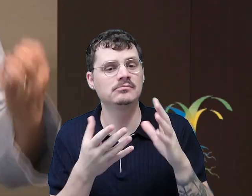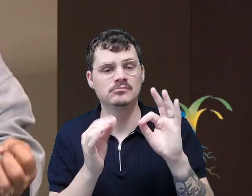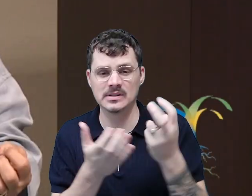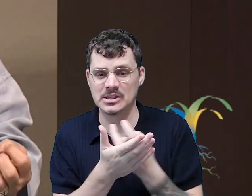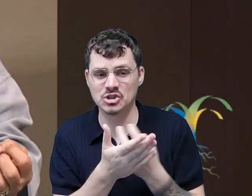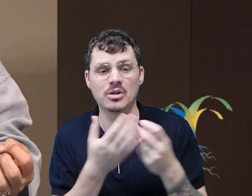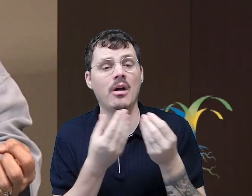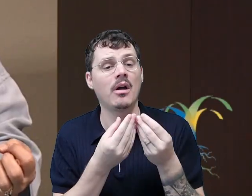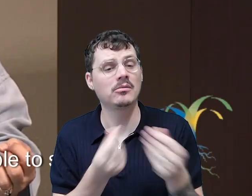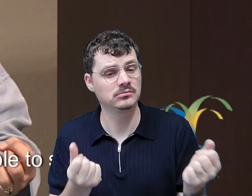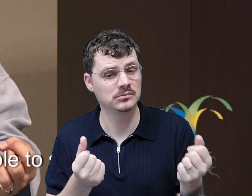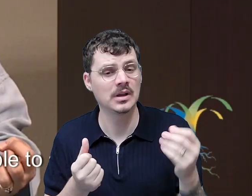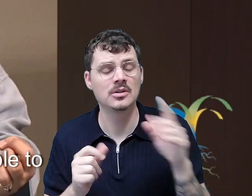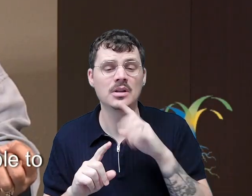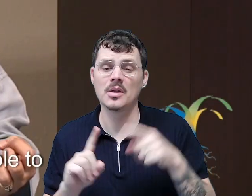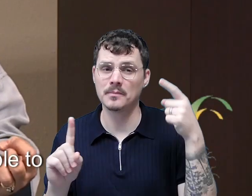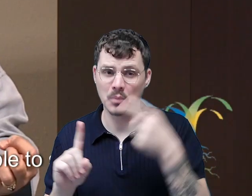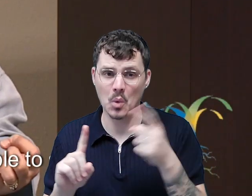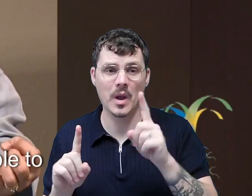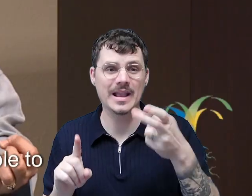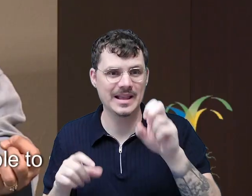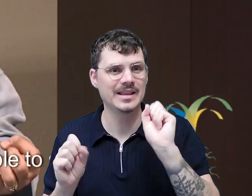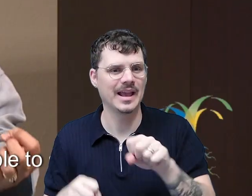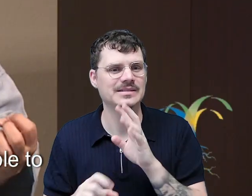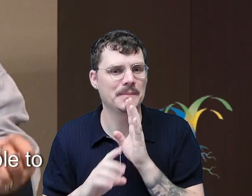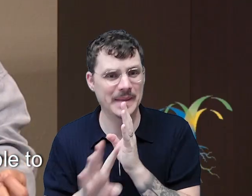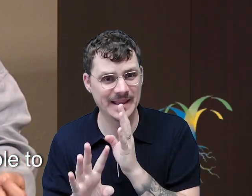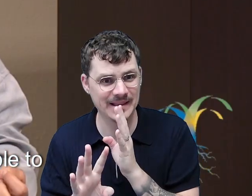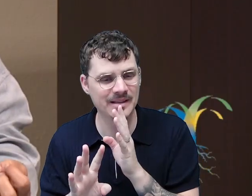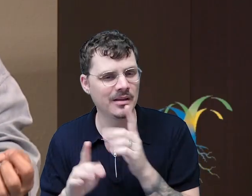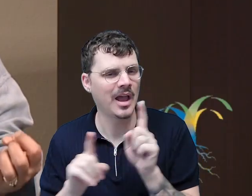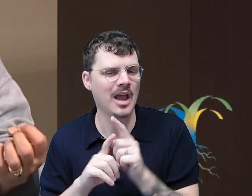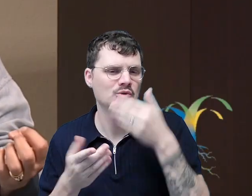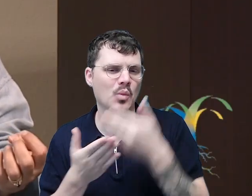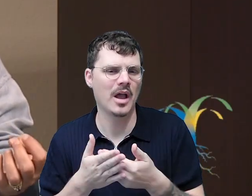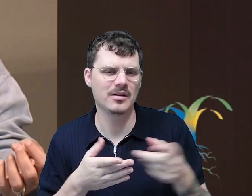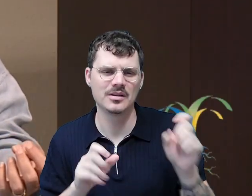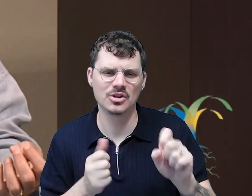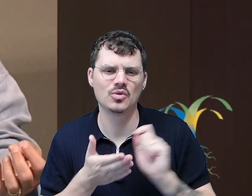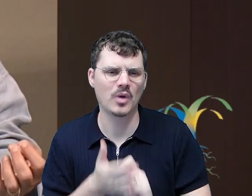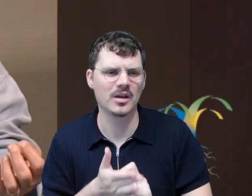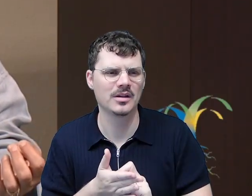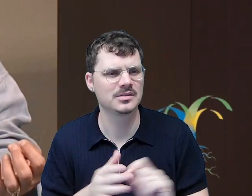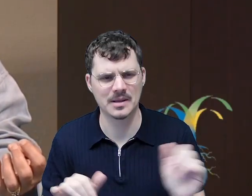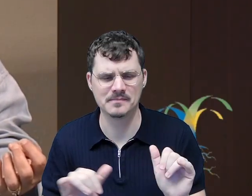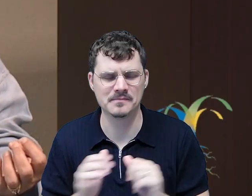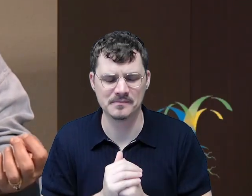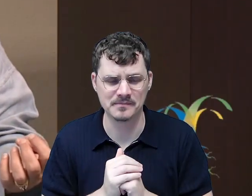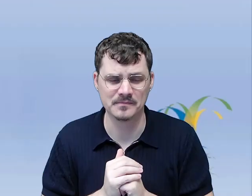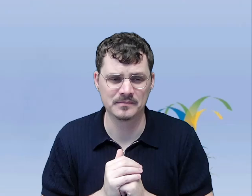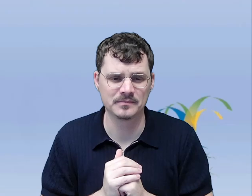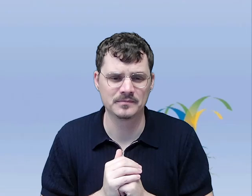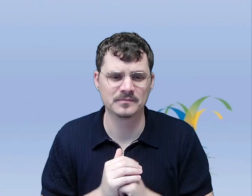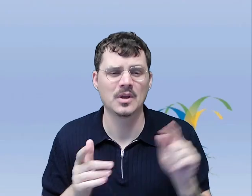The seizures went away, and it came to a point where he was able to speak as well as he could write.